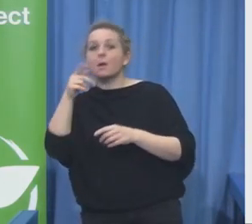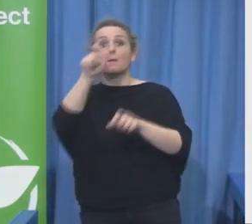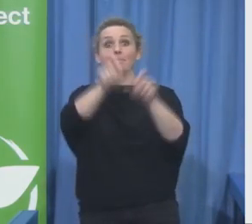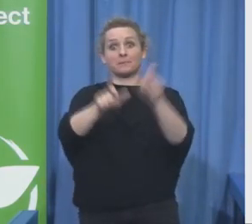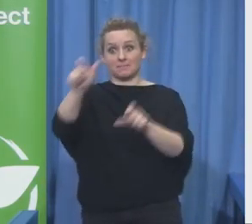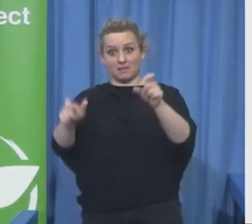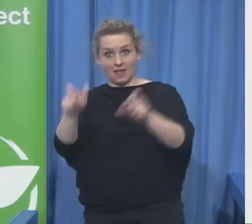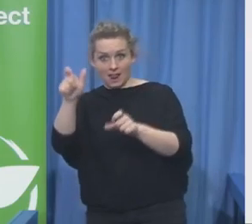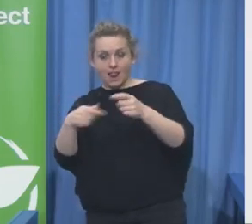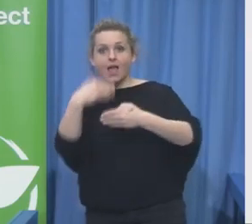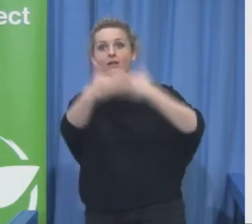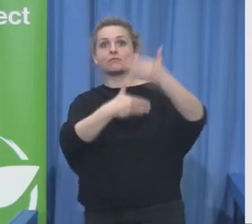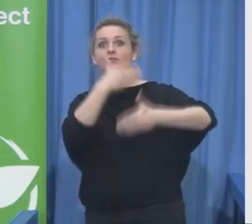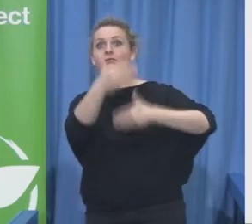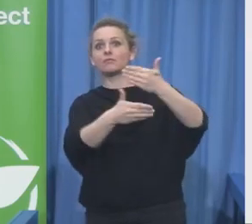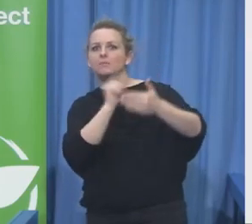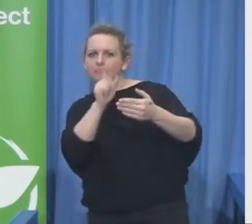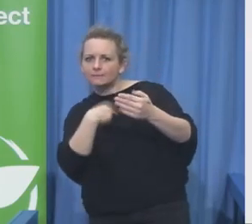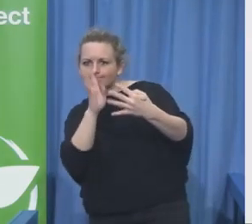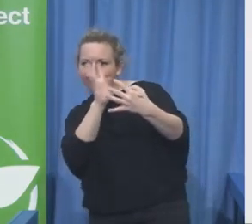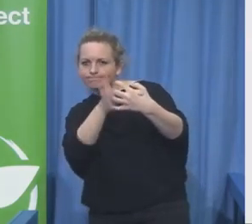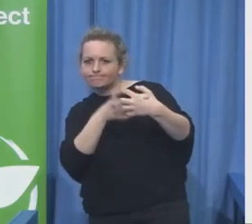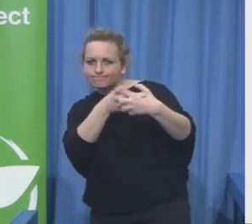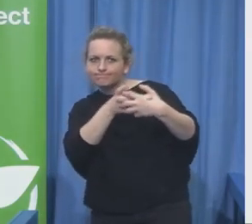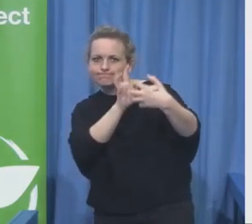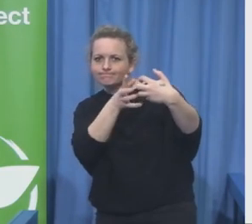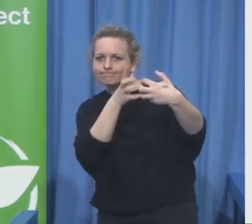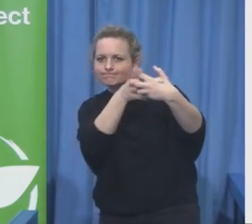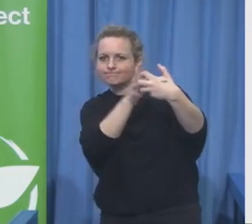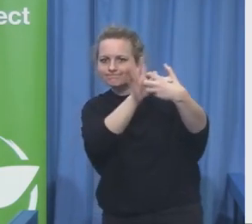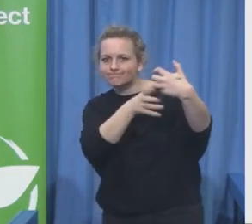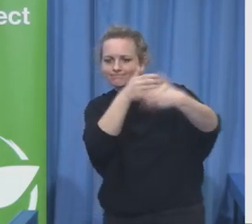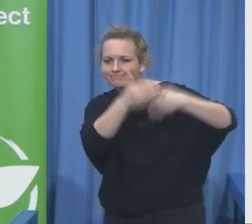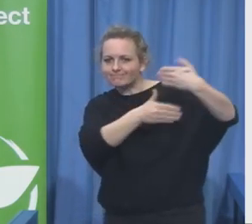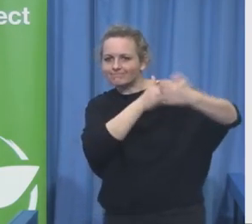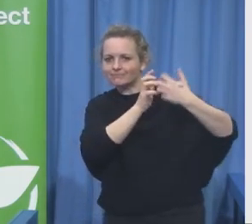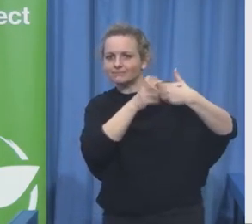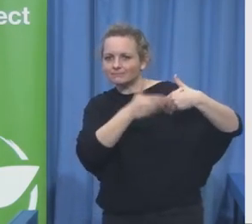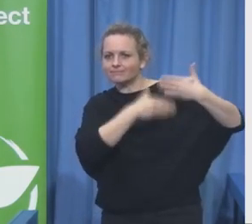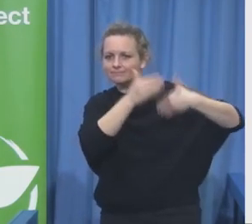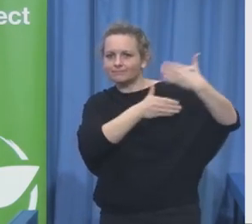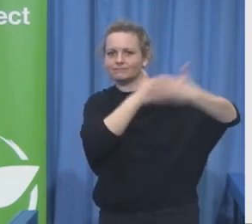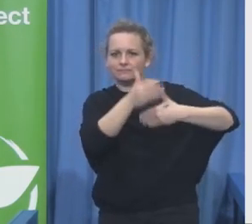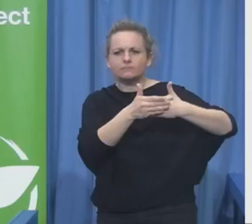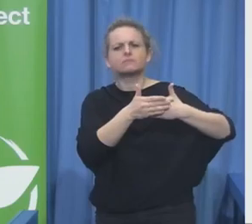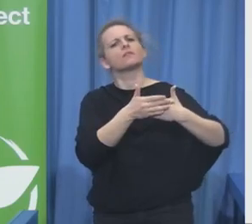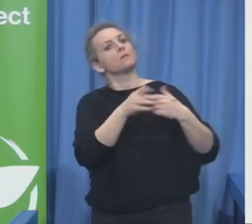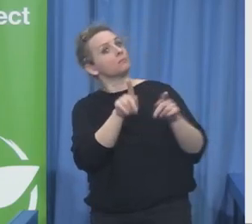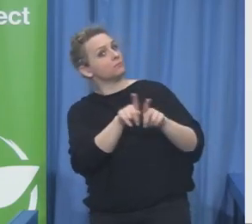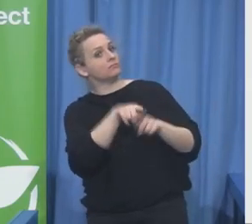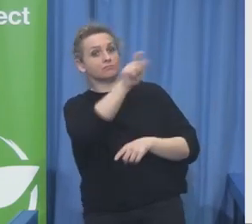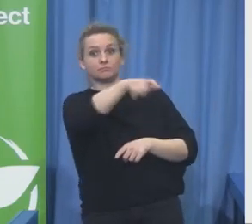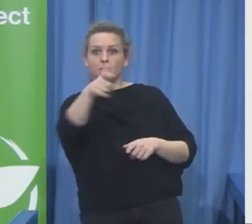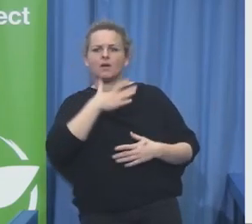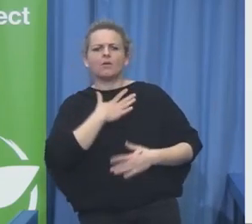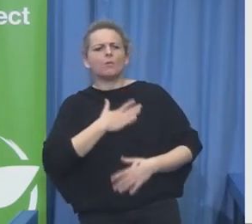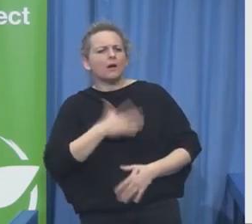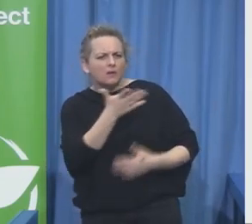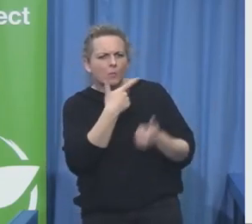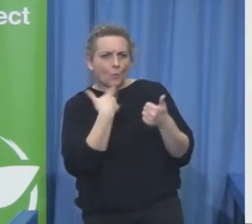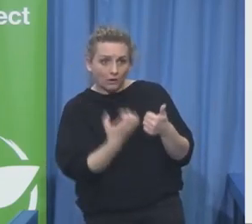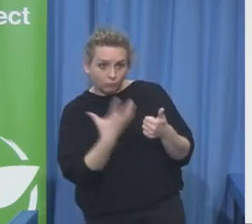making sure that the disability voice is heard and that the existing technicians and developers within those teams are considering the needs of the disabled